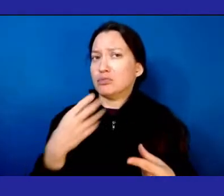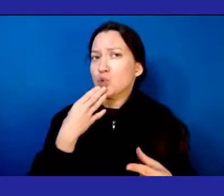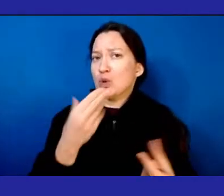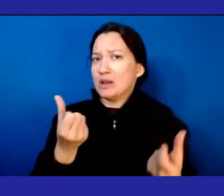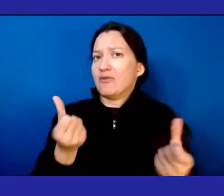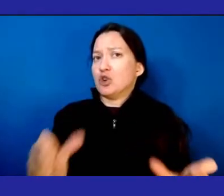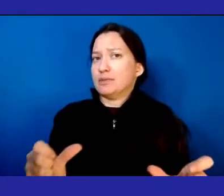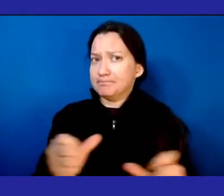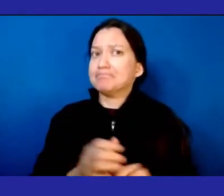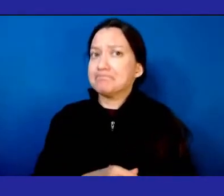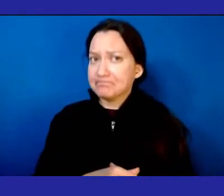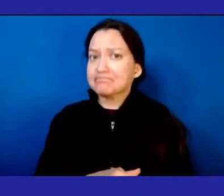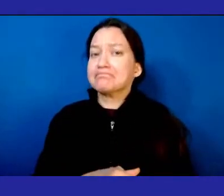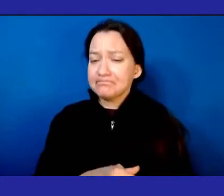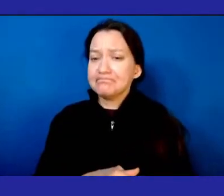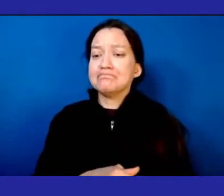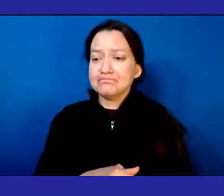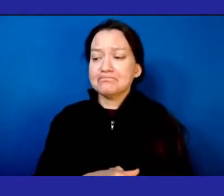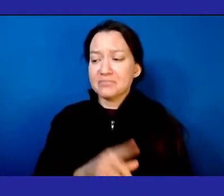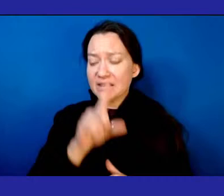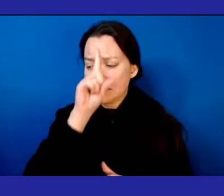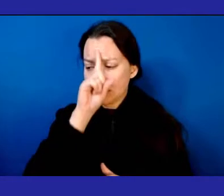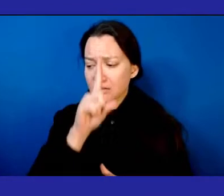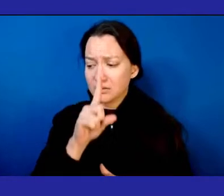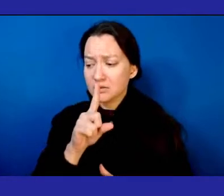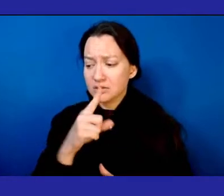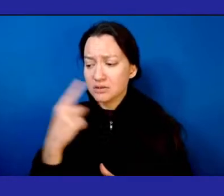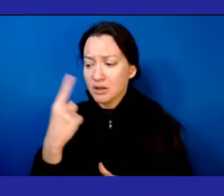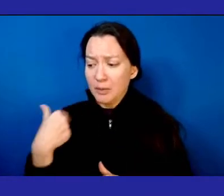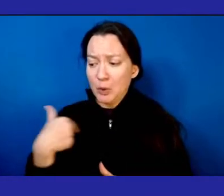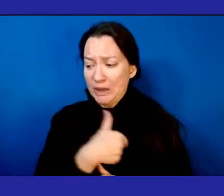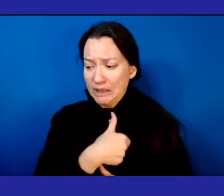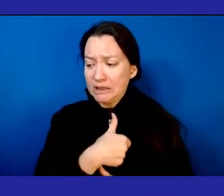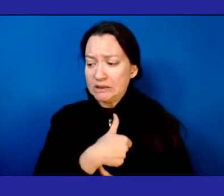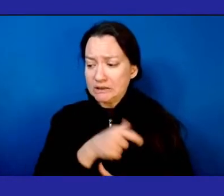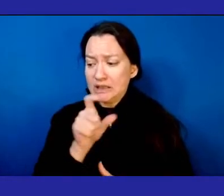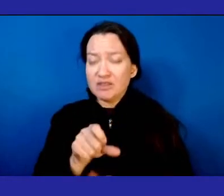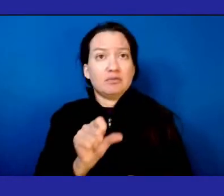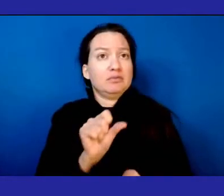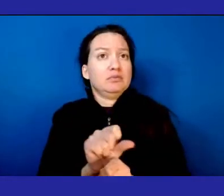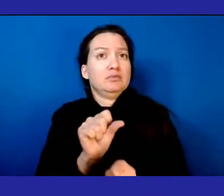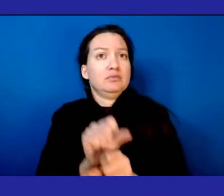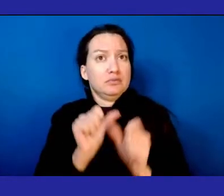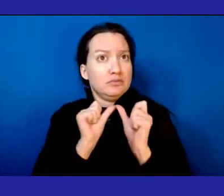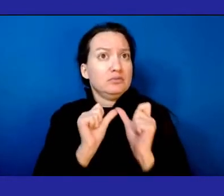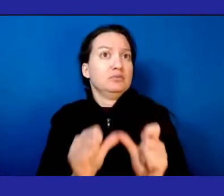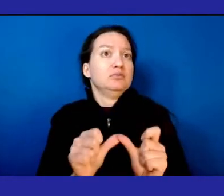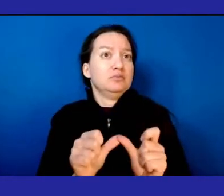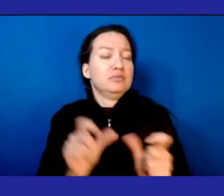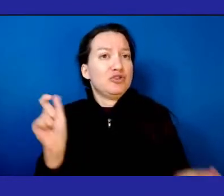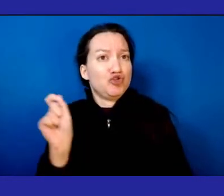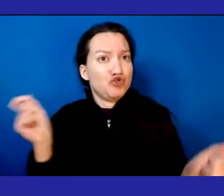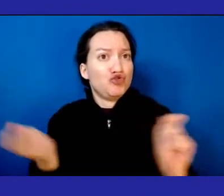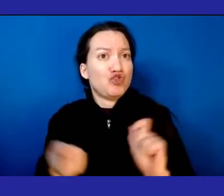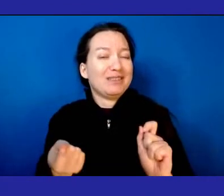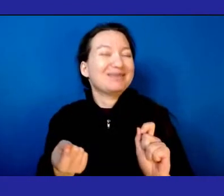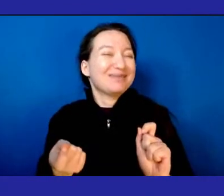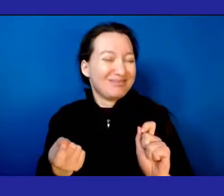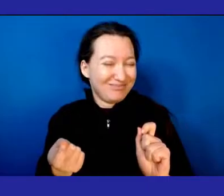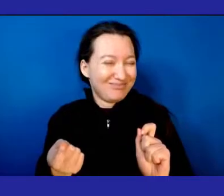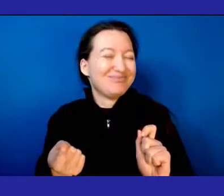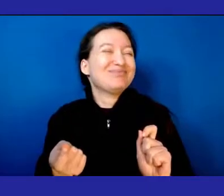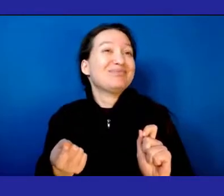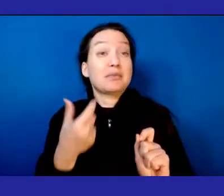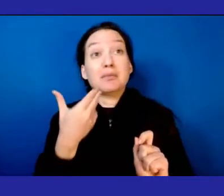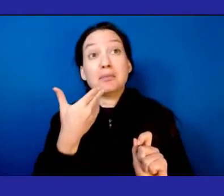efforts. And I think that it's just something we have to keep working on to sort of change, right? It is better